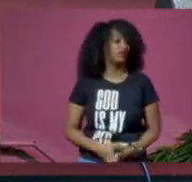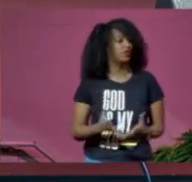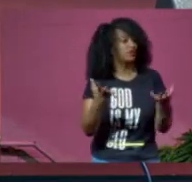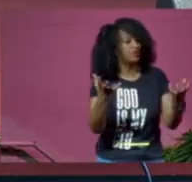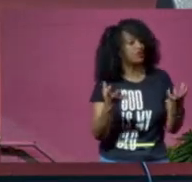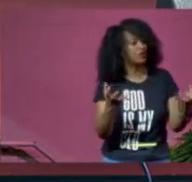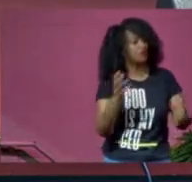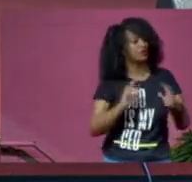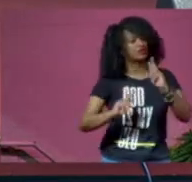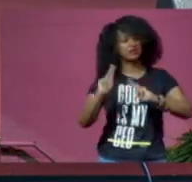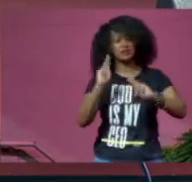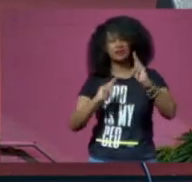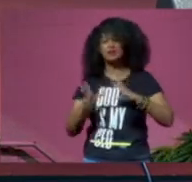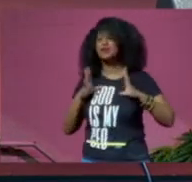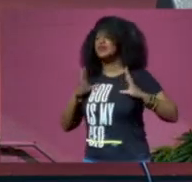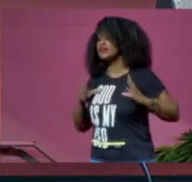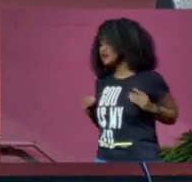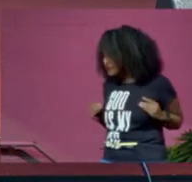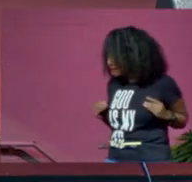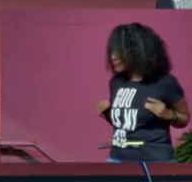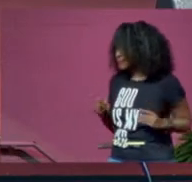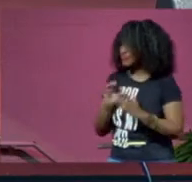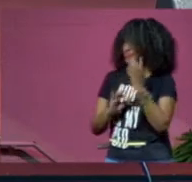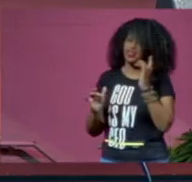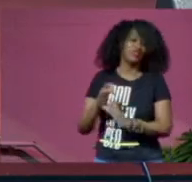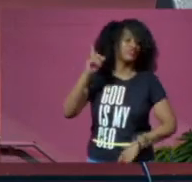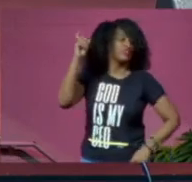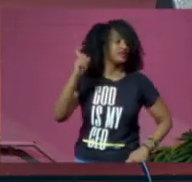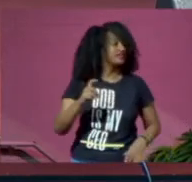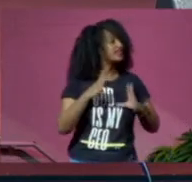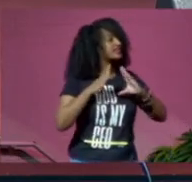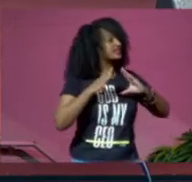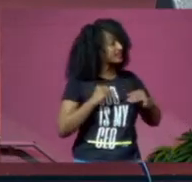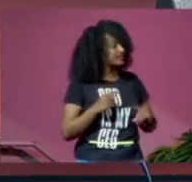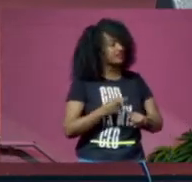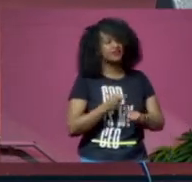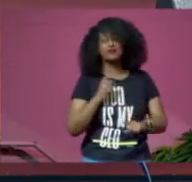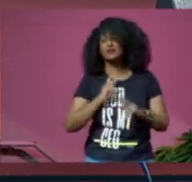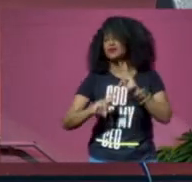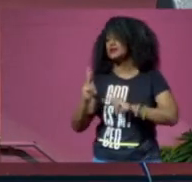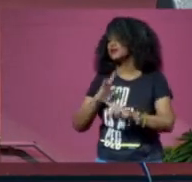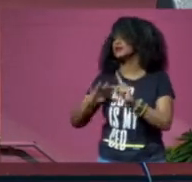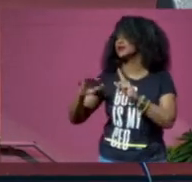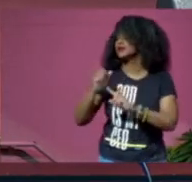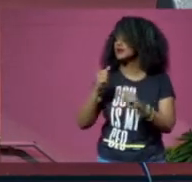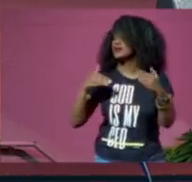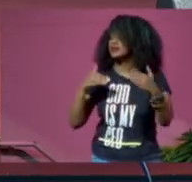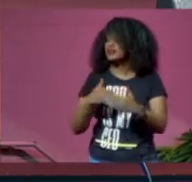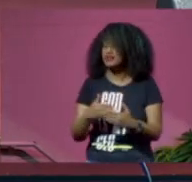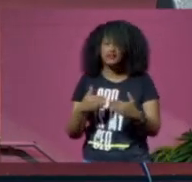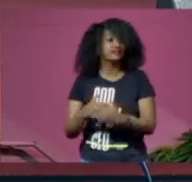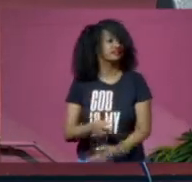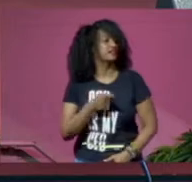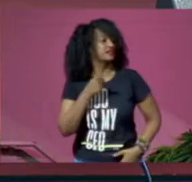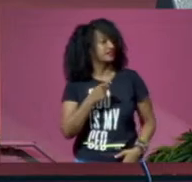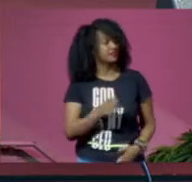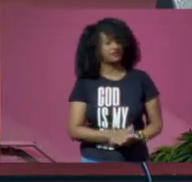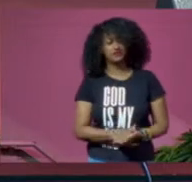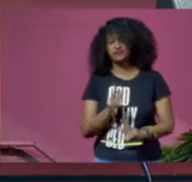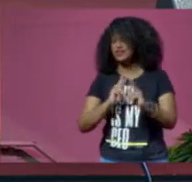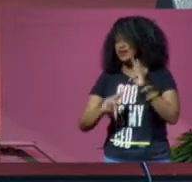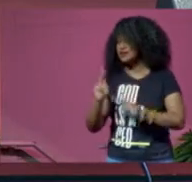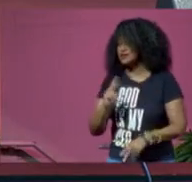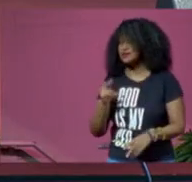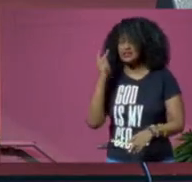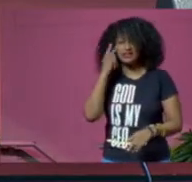compliments. Here is the Son of God needing to be affirmed. And yet he needs to know, even though he's the Son of God, that people see